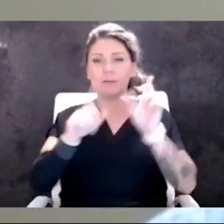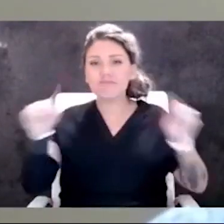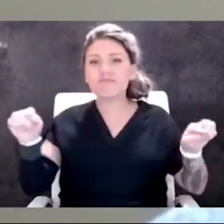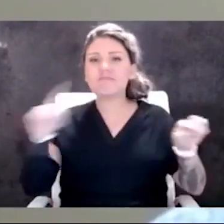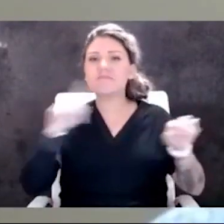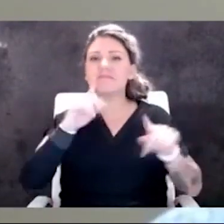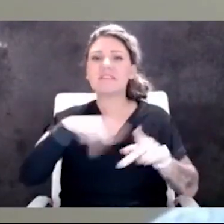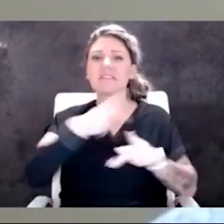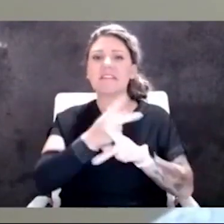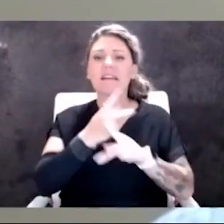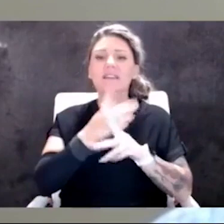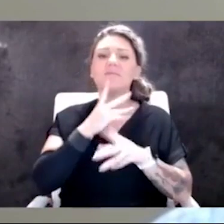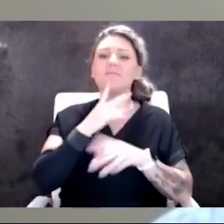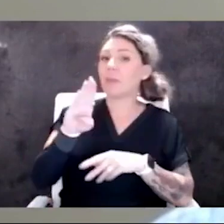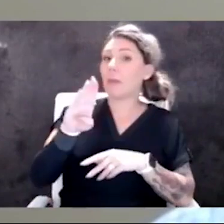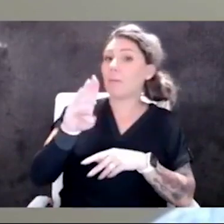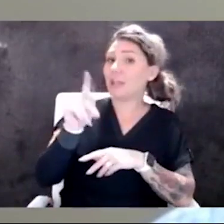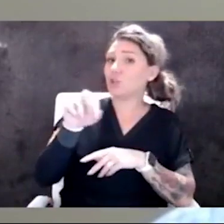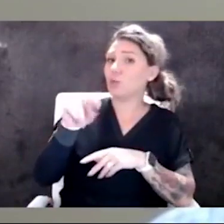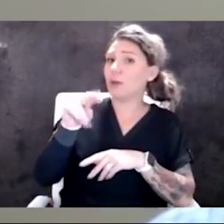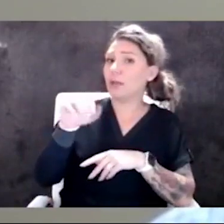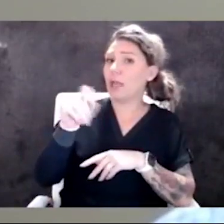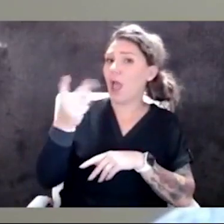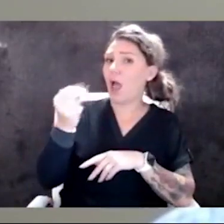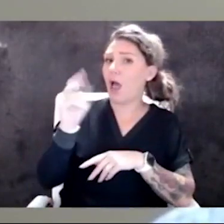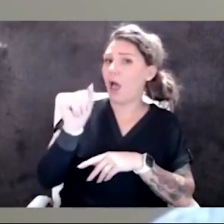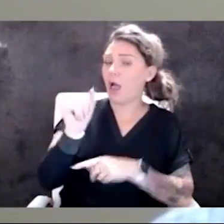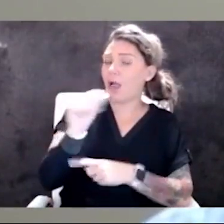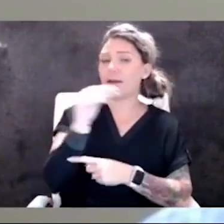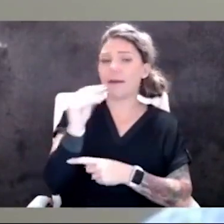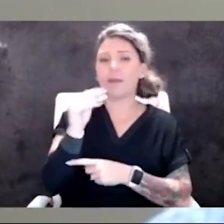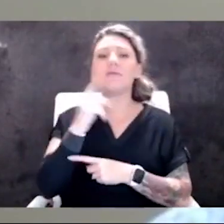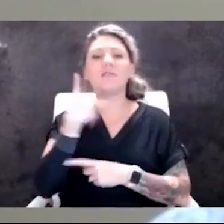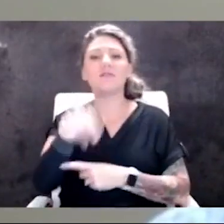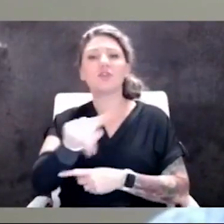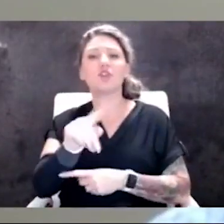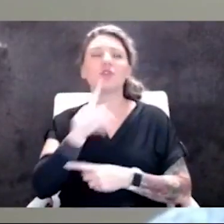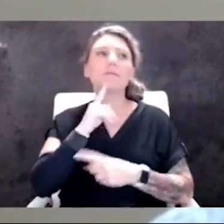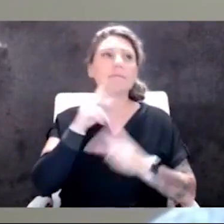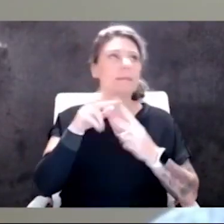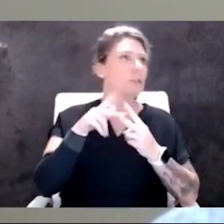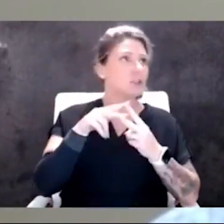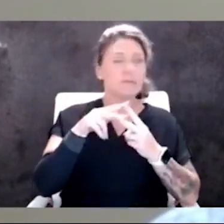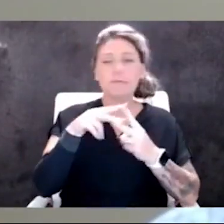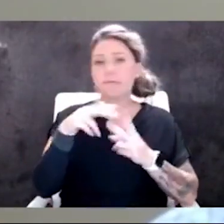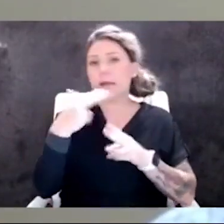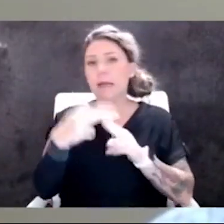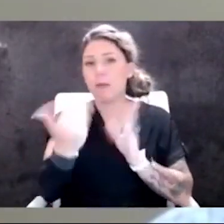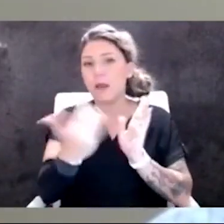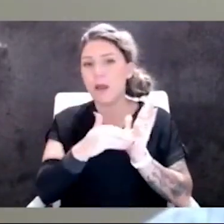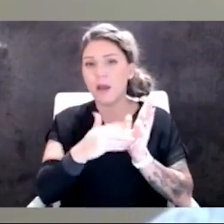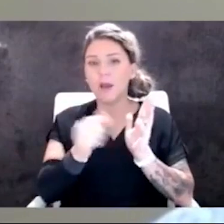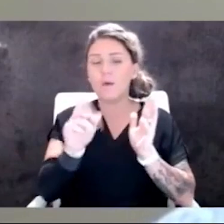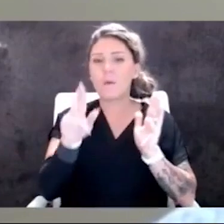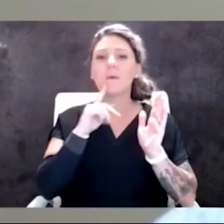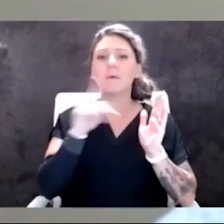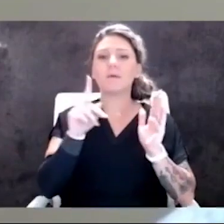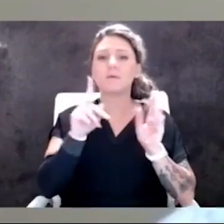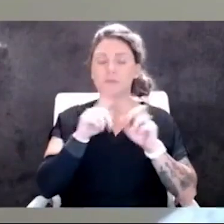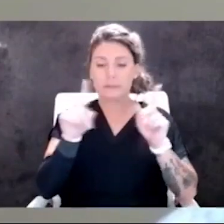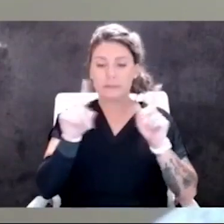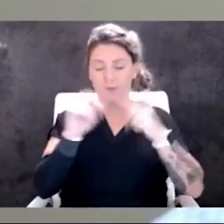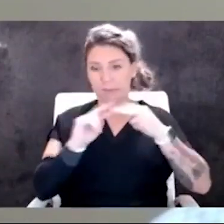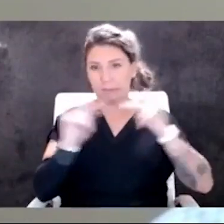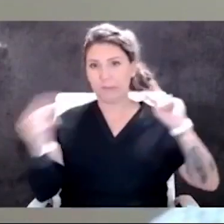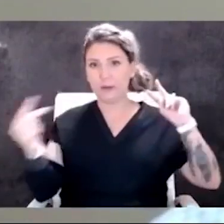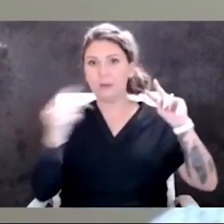of bacteremia, and I feel like they are either renaming or different strains, and